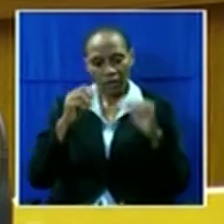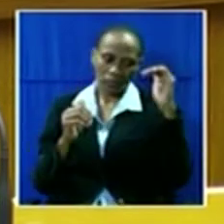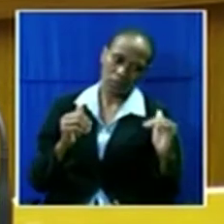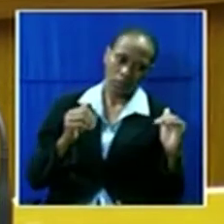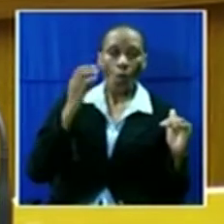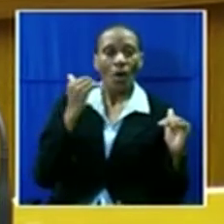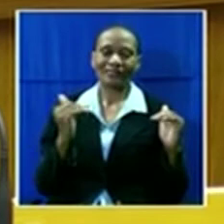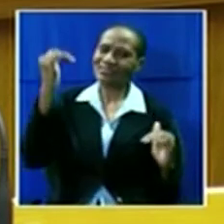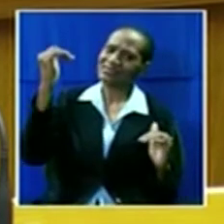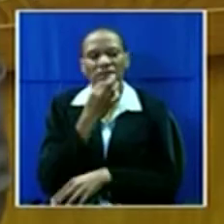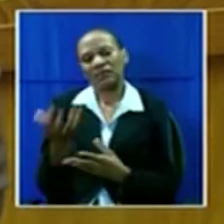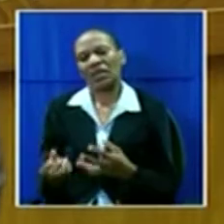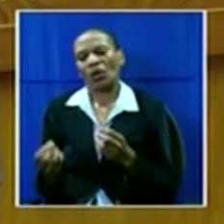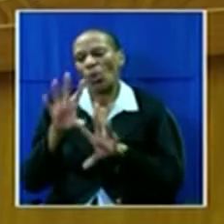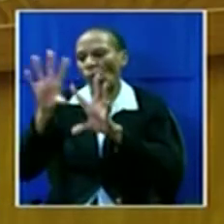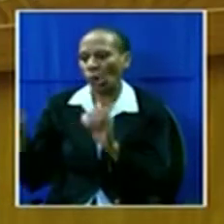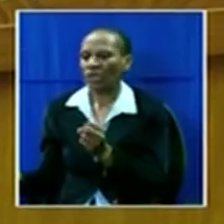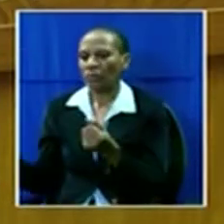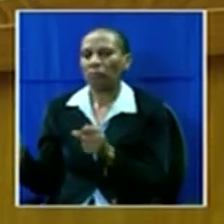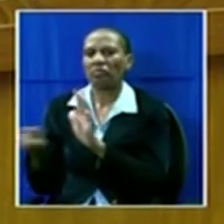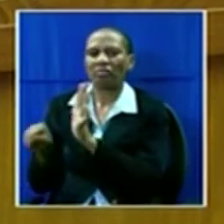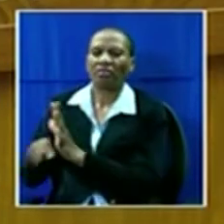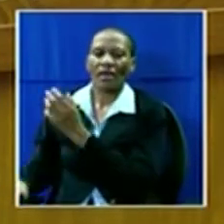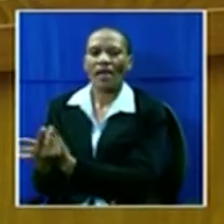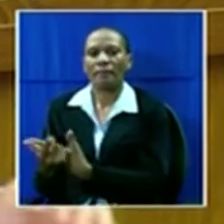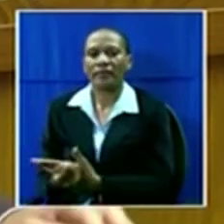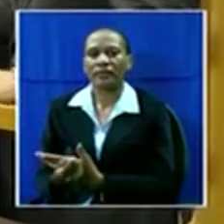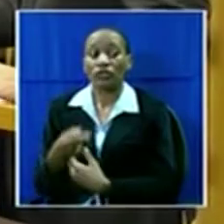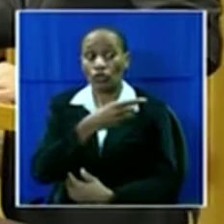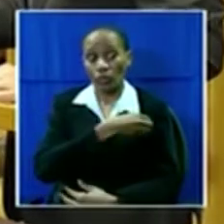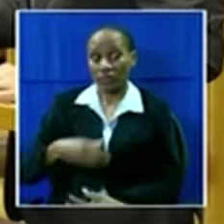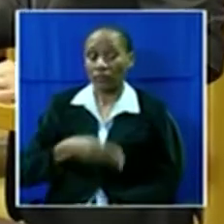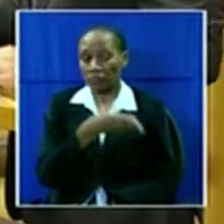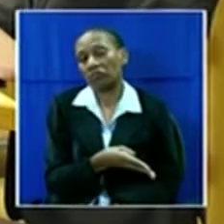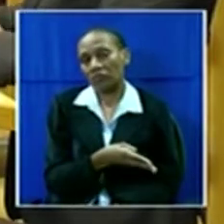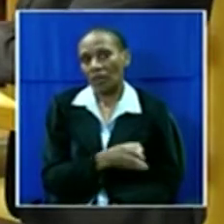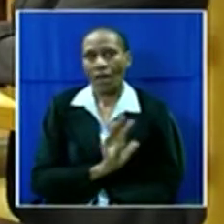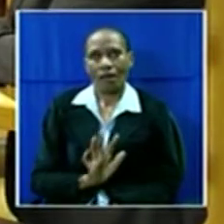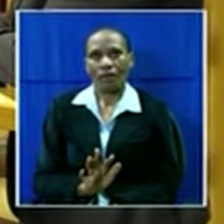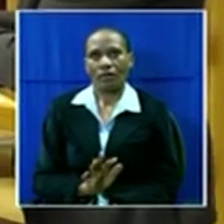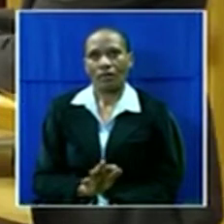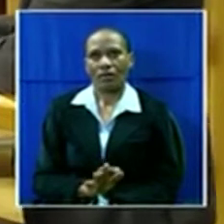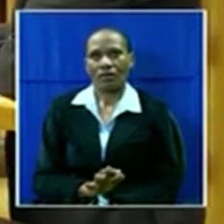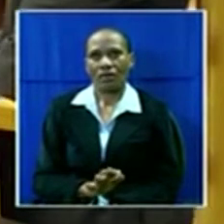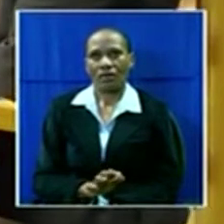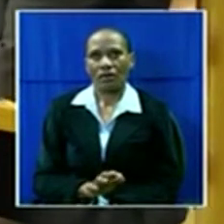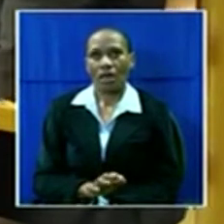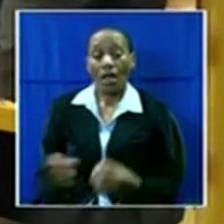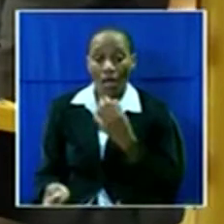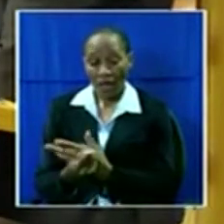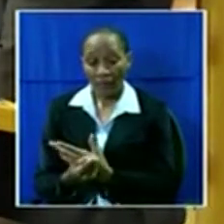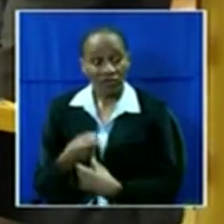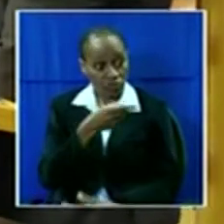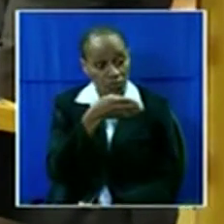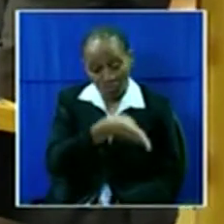the citizens of this country. Die tussentydse leier van die DA, John Steenhuisen, het van sy spreekbeurt gebruik gemaak om vir